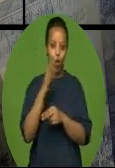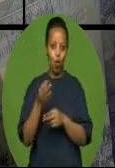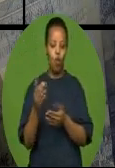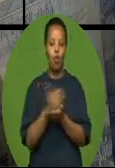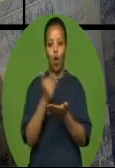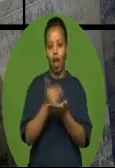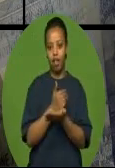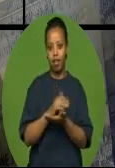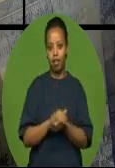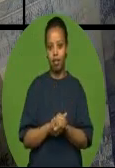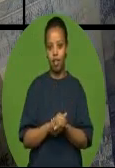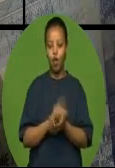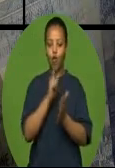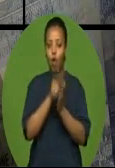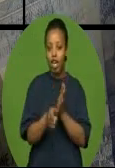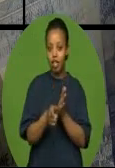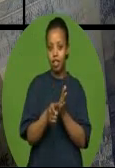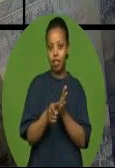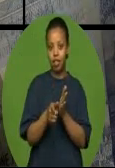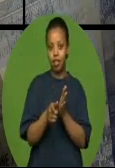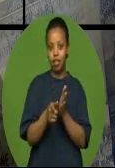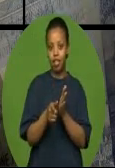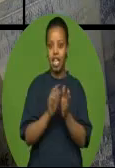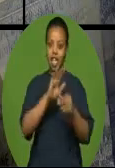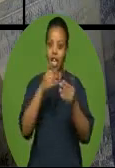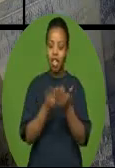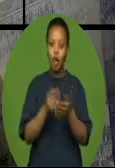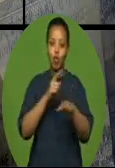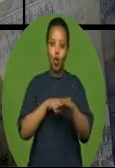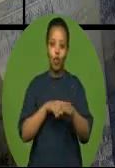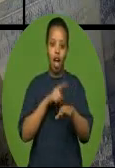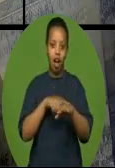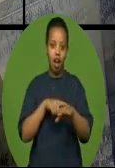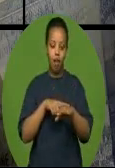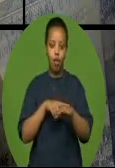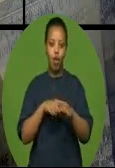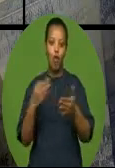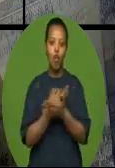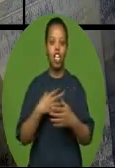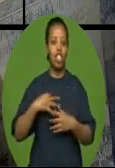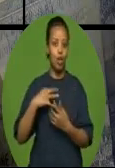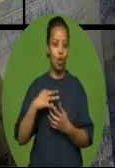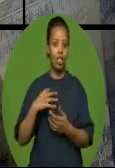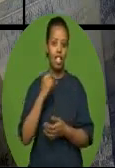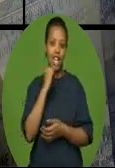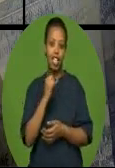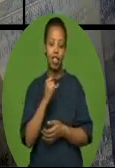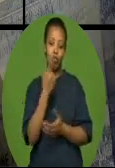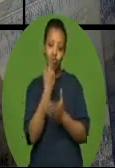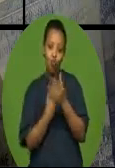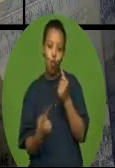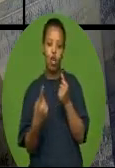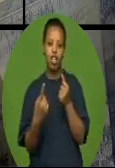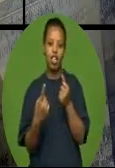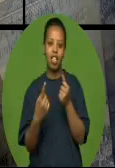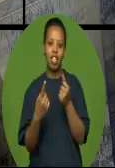nature of the product. For instance, the entire period of time for fashion clothes is only